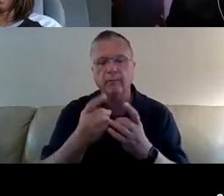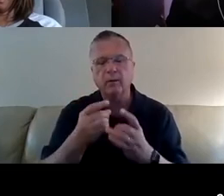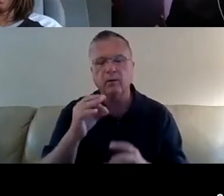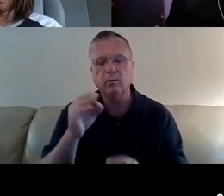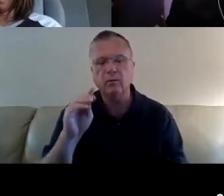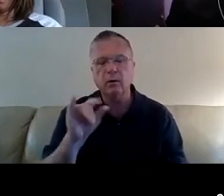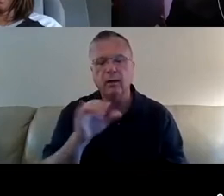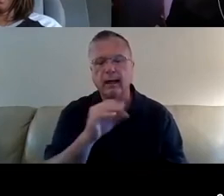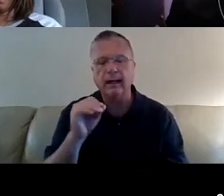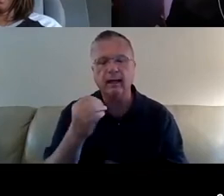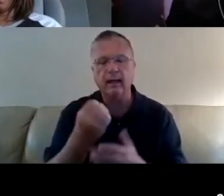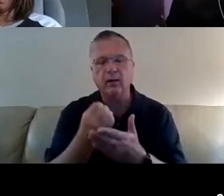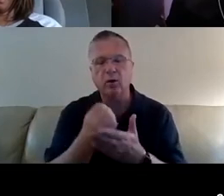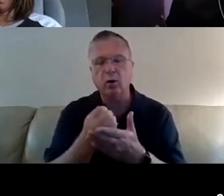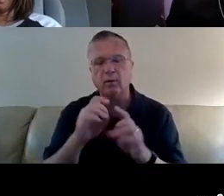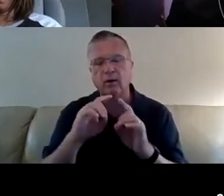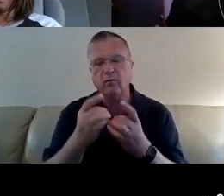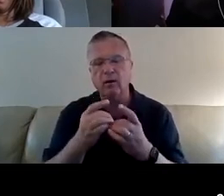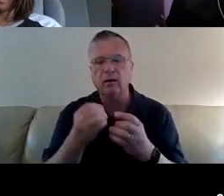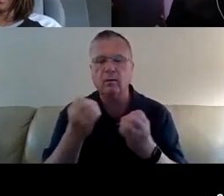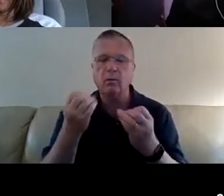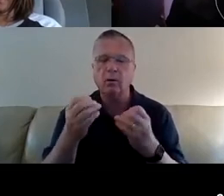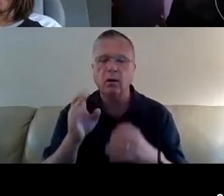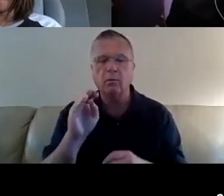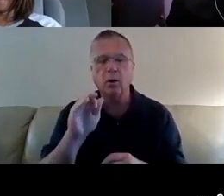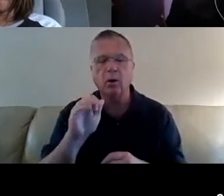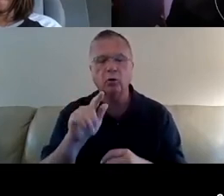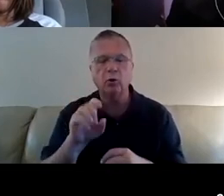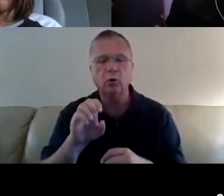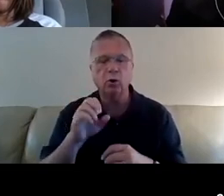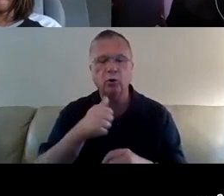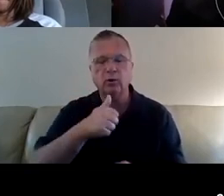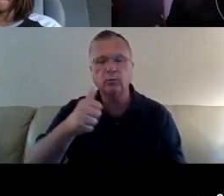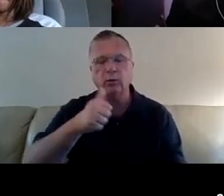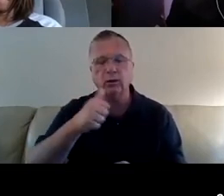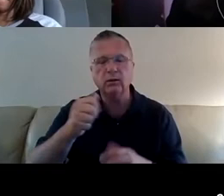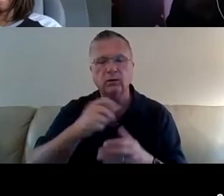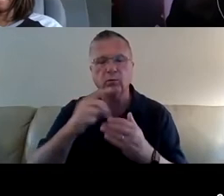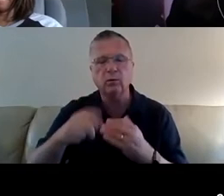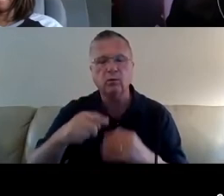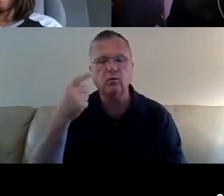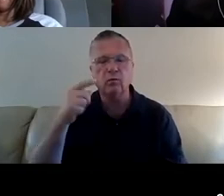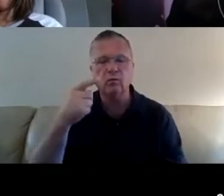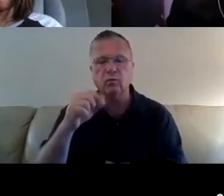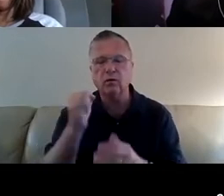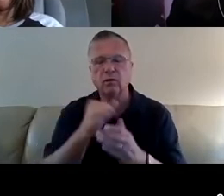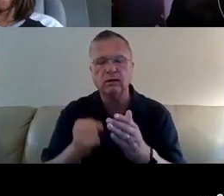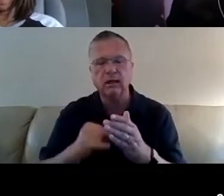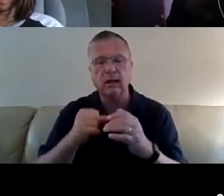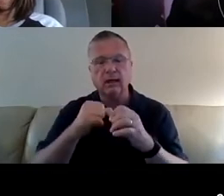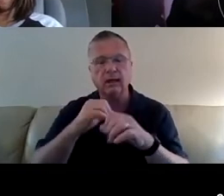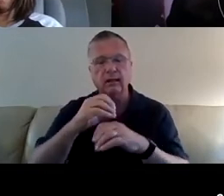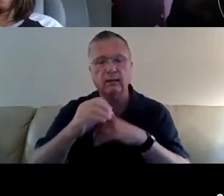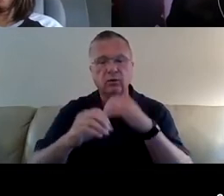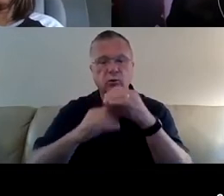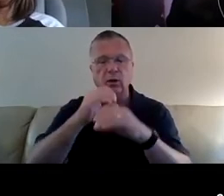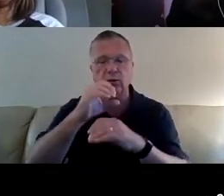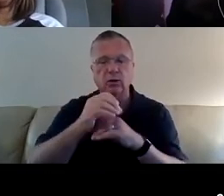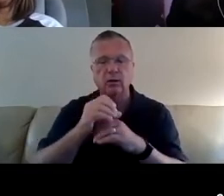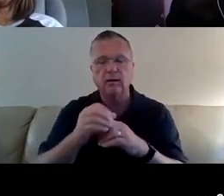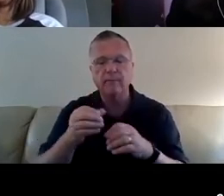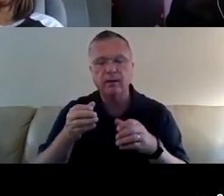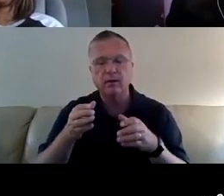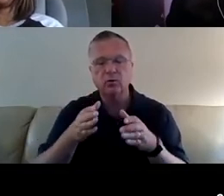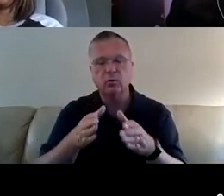Development's multi-module transportation program for the design and construction of street and sidewalk